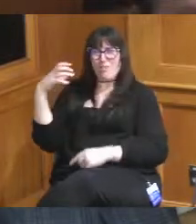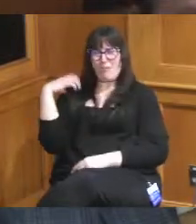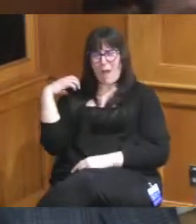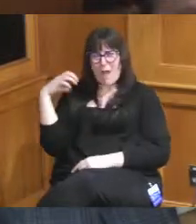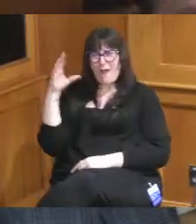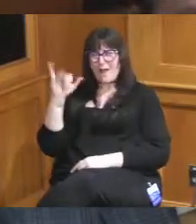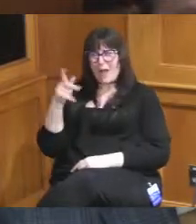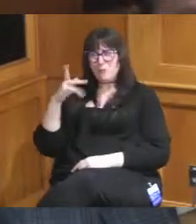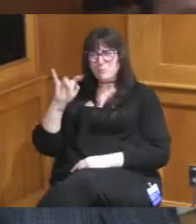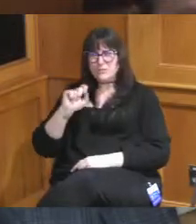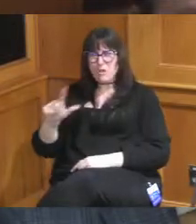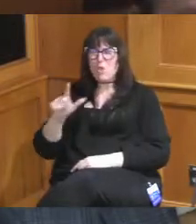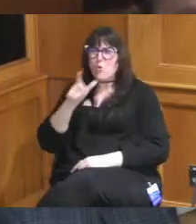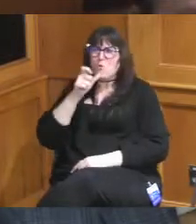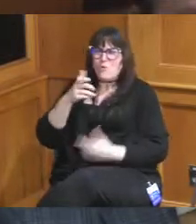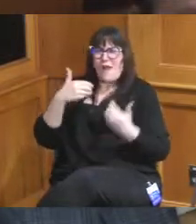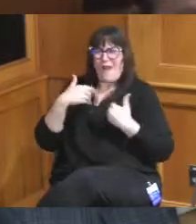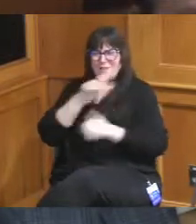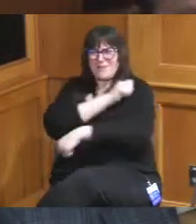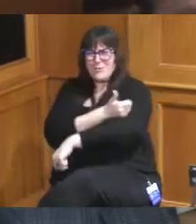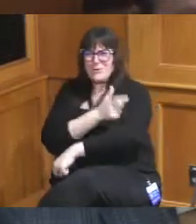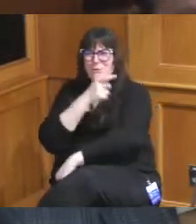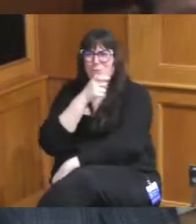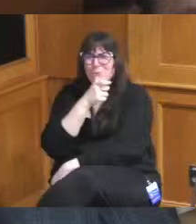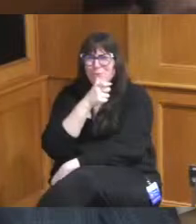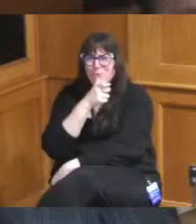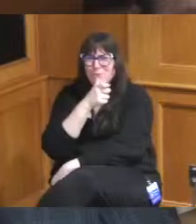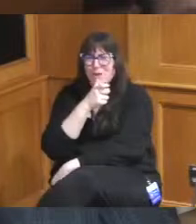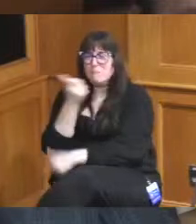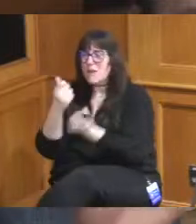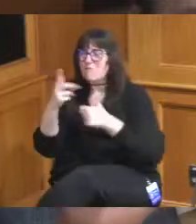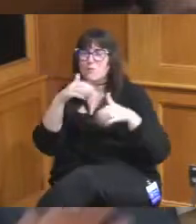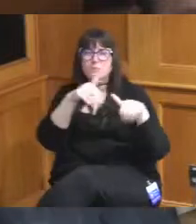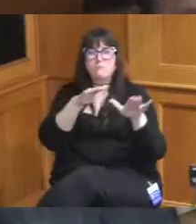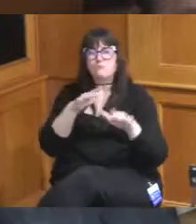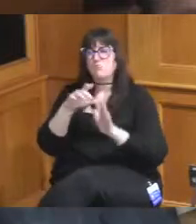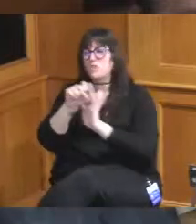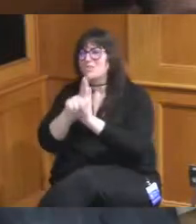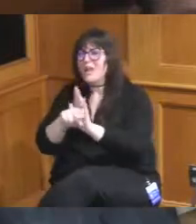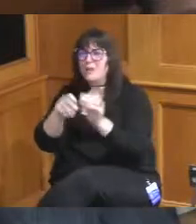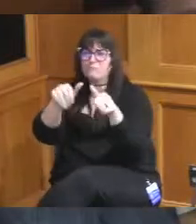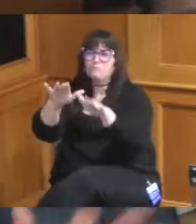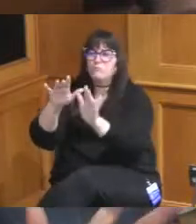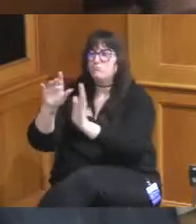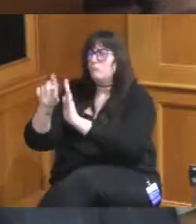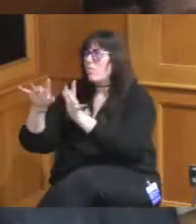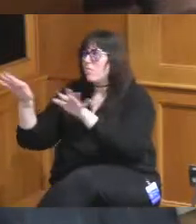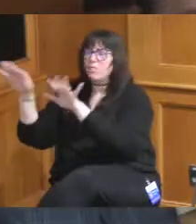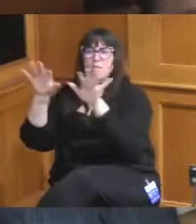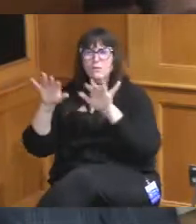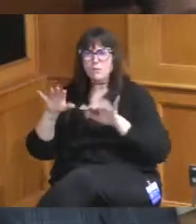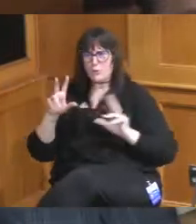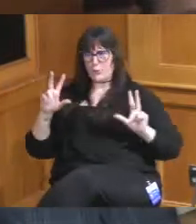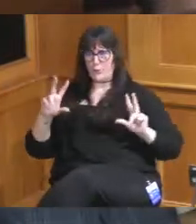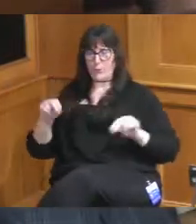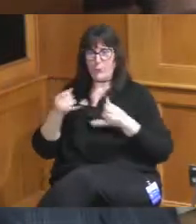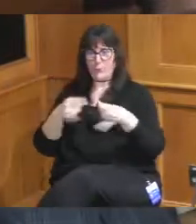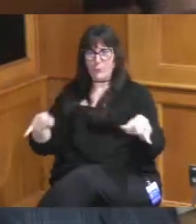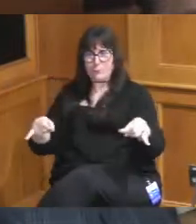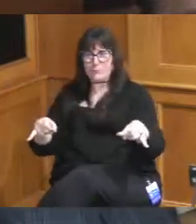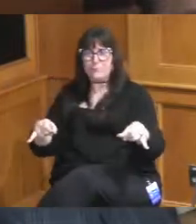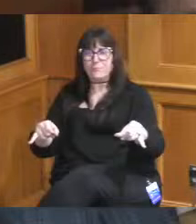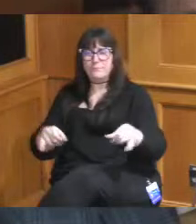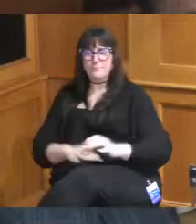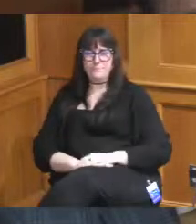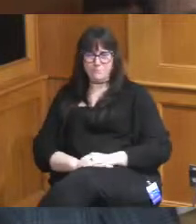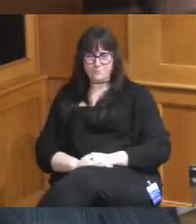to understand who has the authority. But everybody's pushing it off. Go to the state, and go over here, and go over there. But there are some